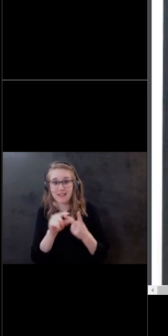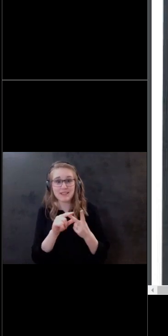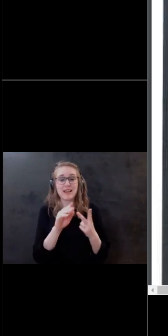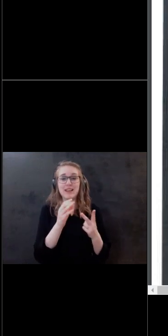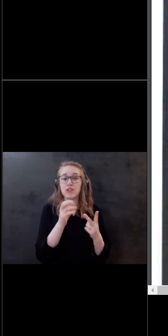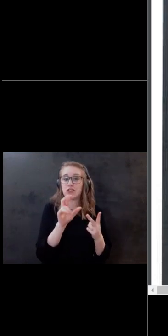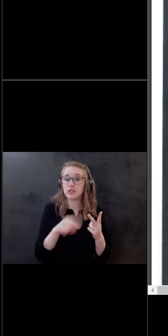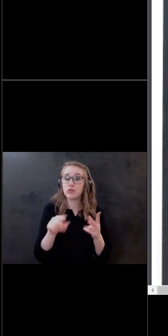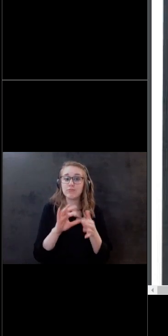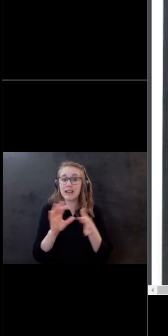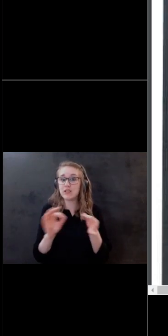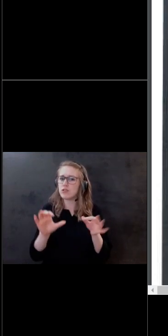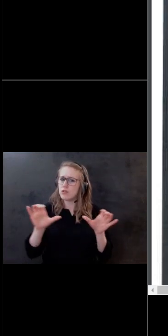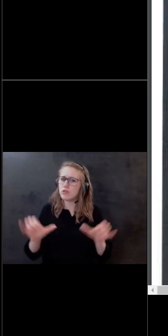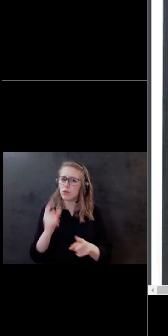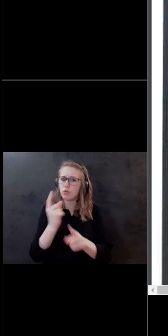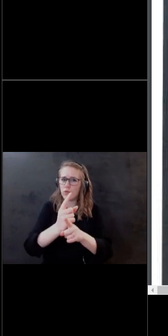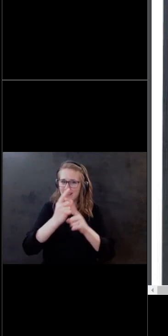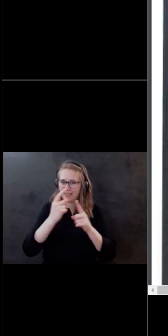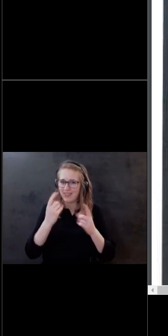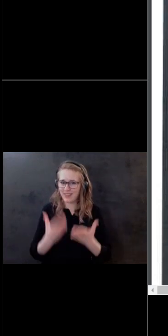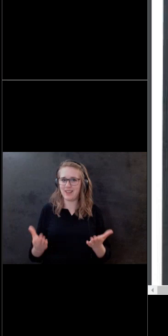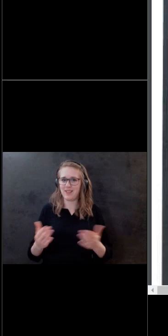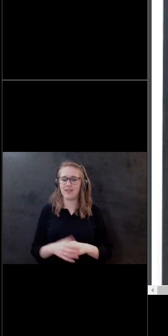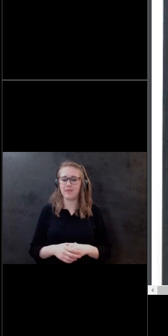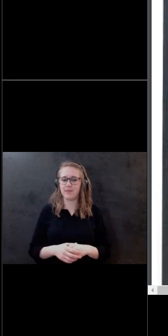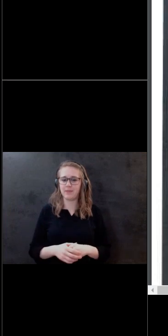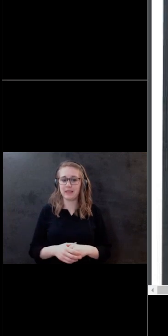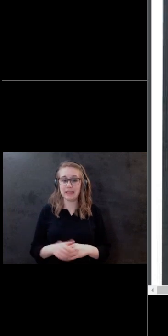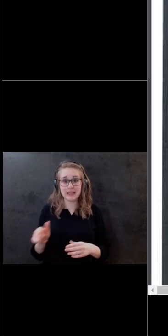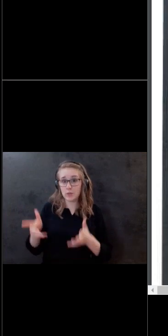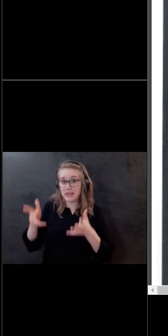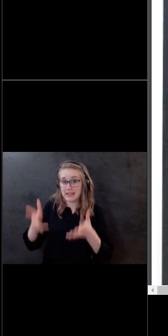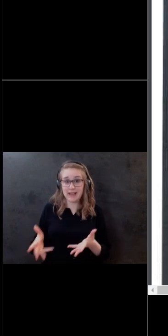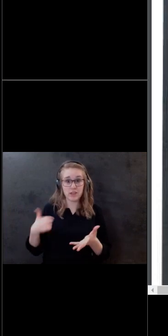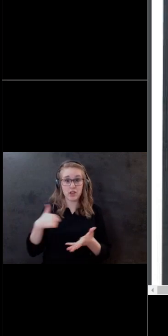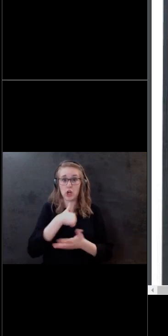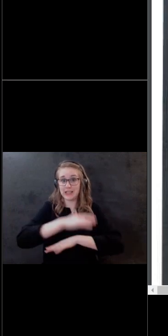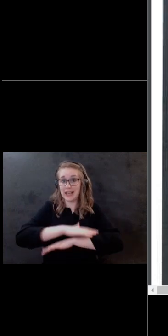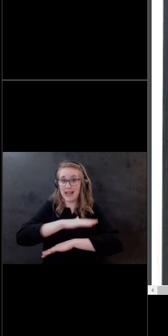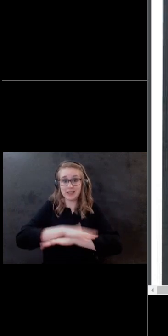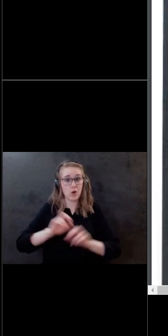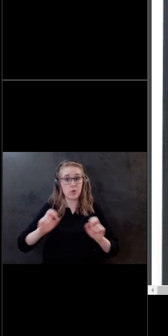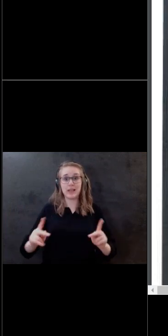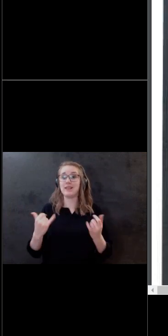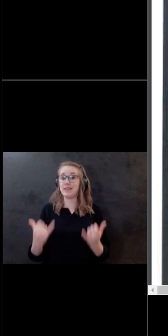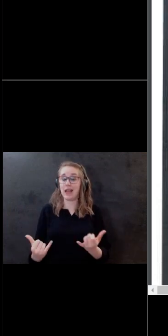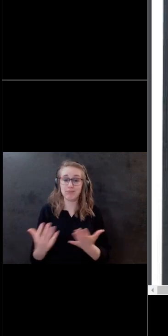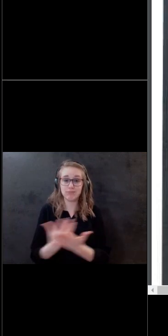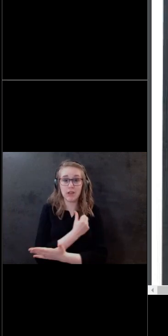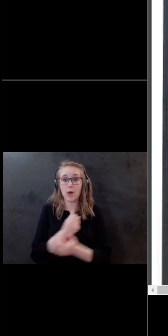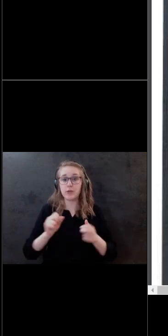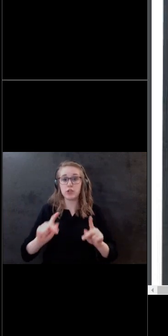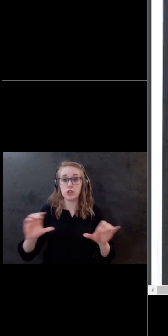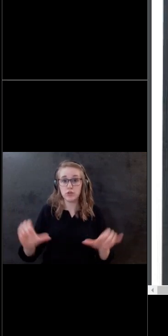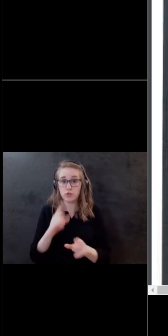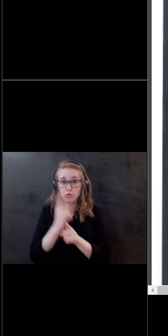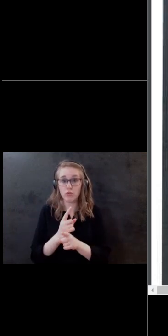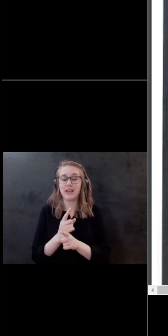time to do the right thing. Right? This was left on our desk, and we have the ability to do the right